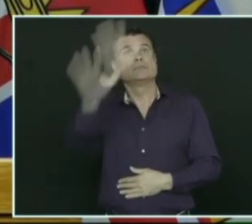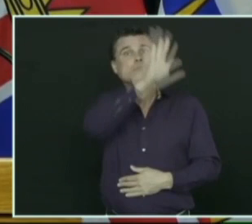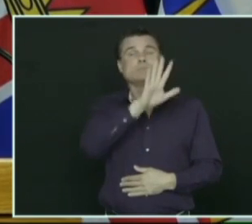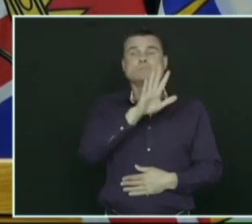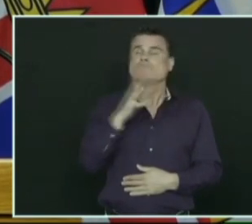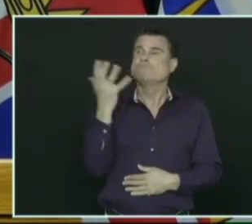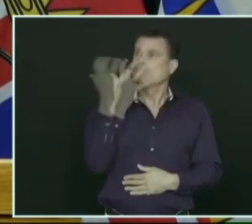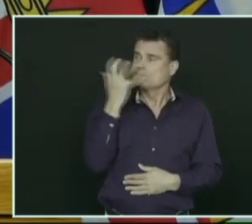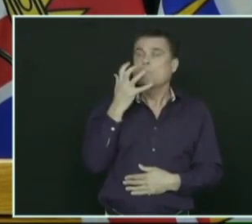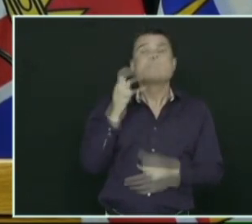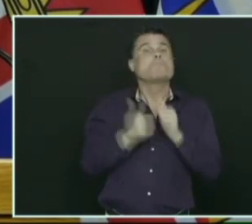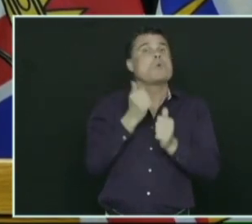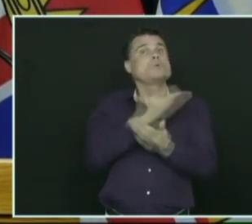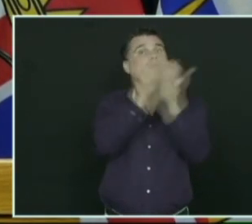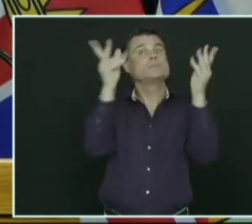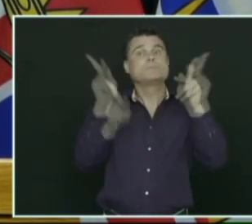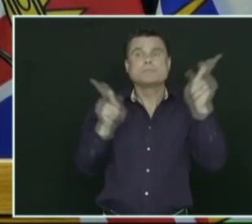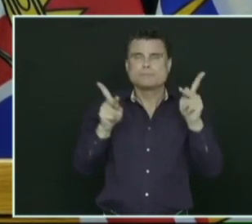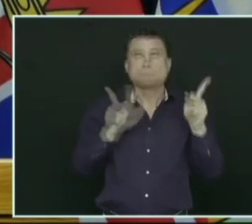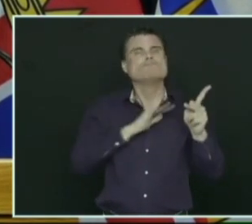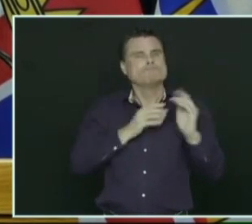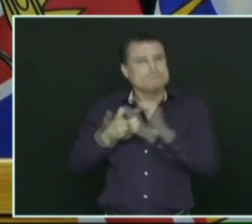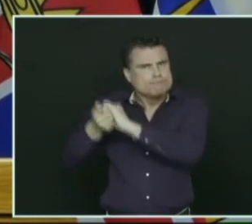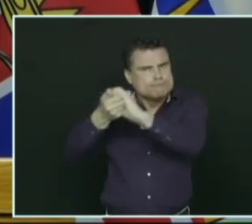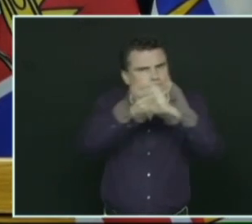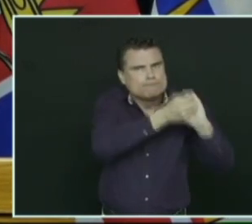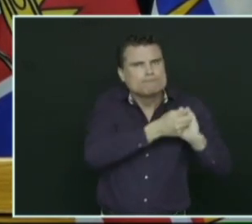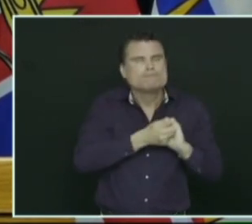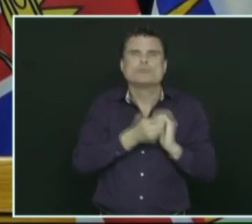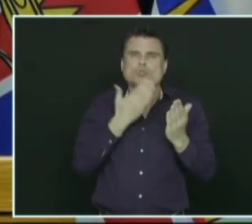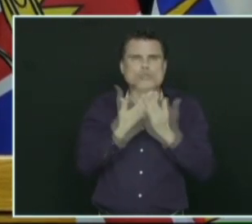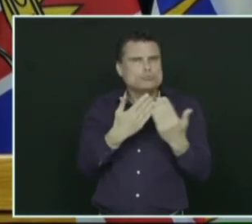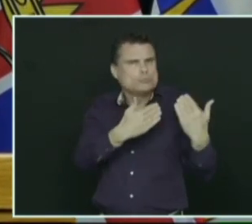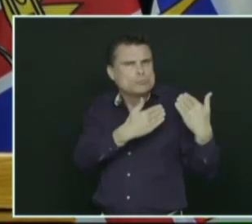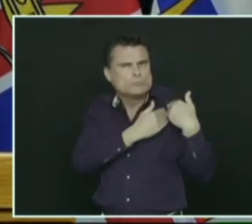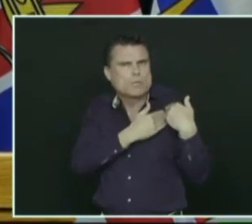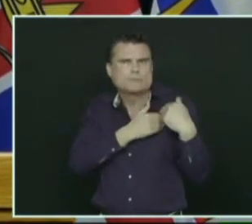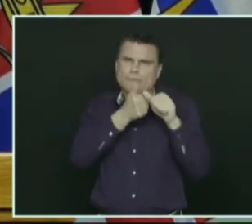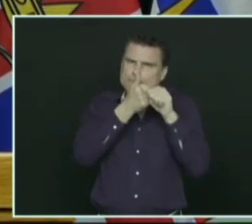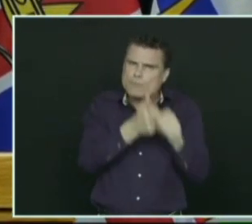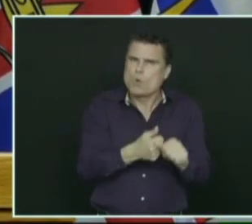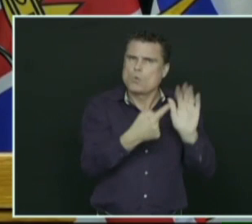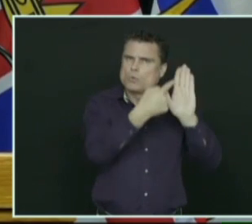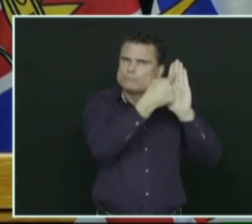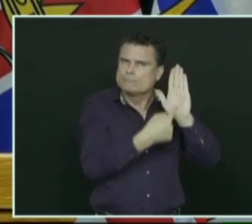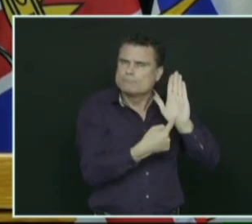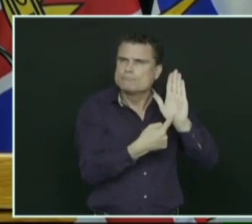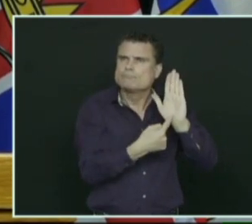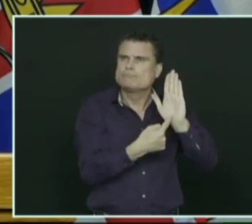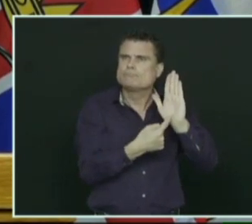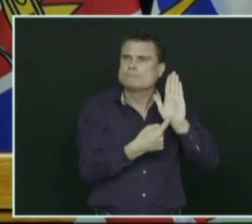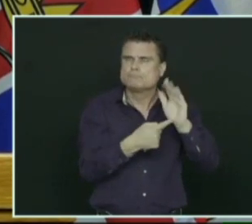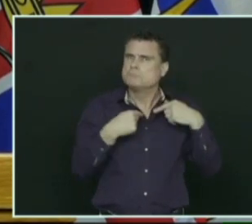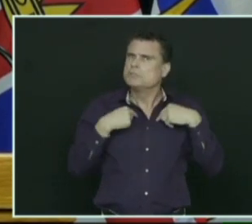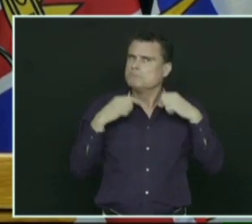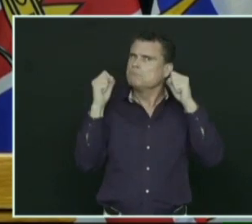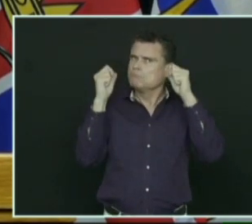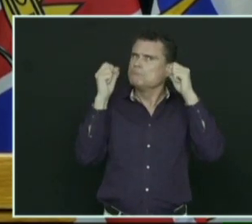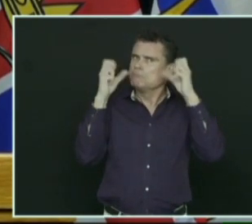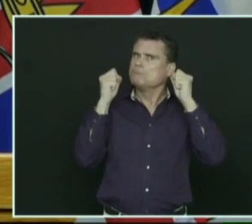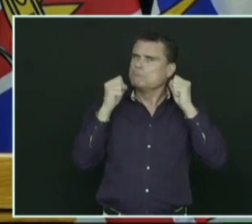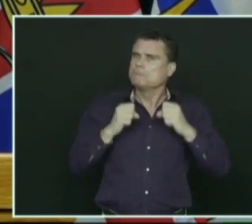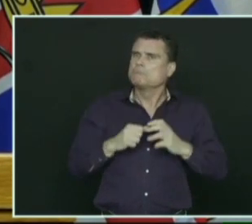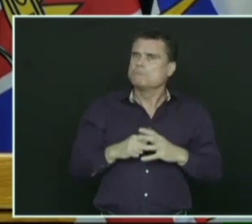Minister Dix, you mentioned following the rules, and this is for both you and Dr. Henry. There's been a video posted online, I'm not sure if you've seen it